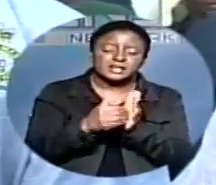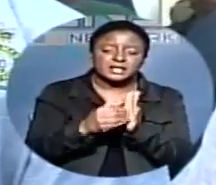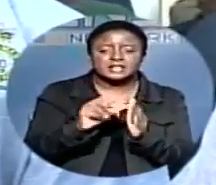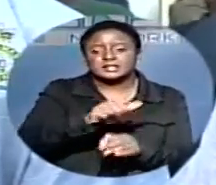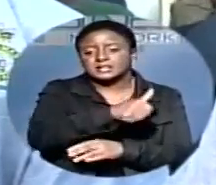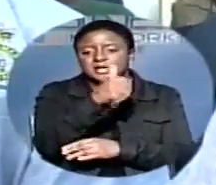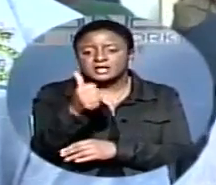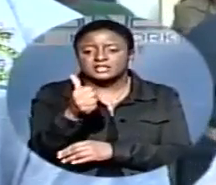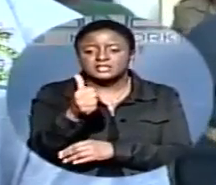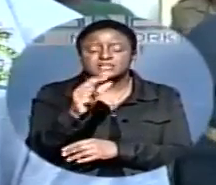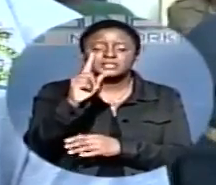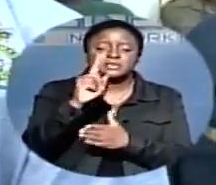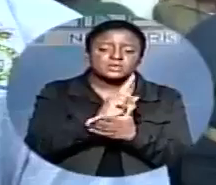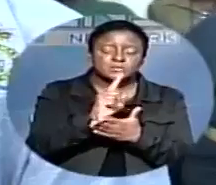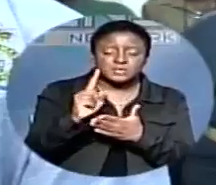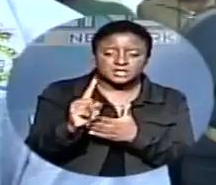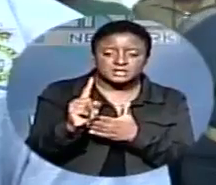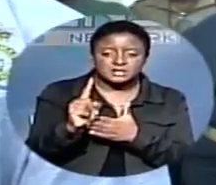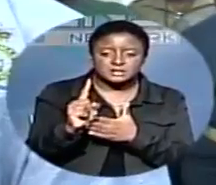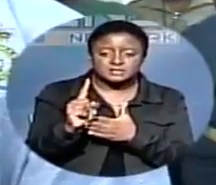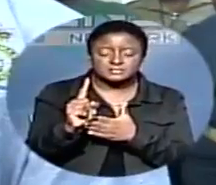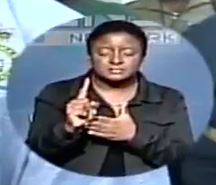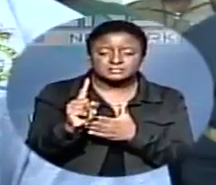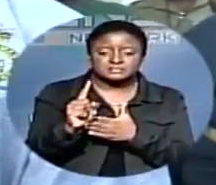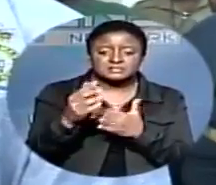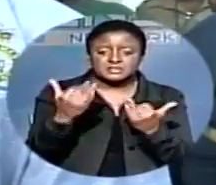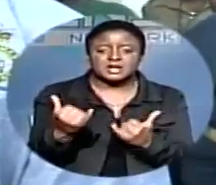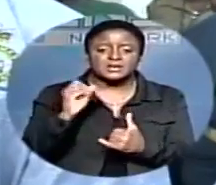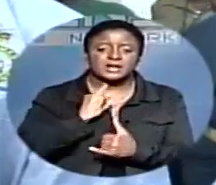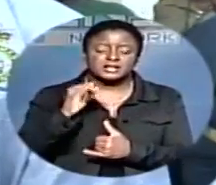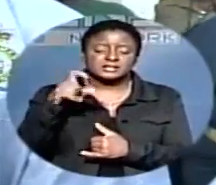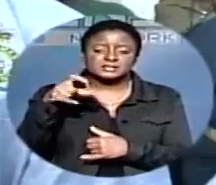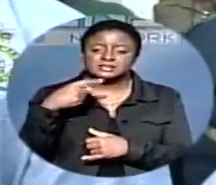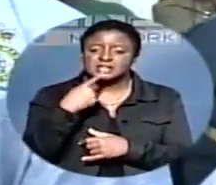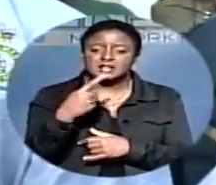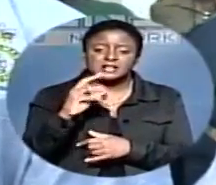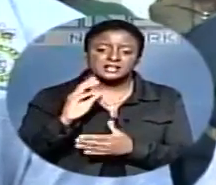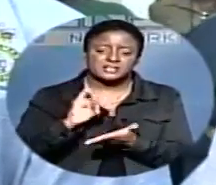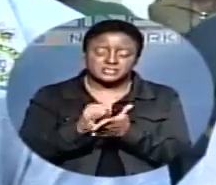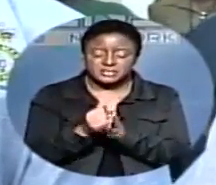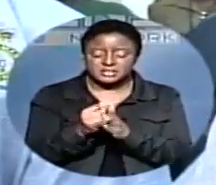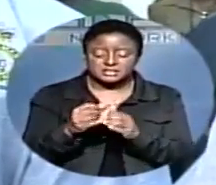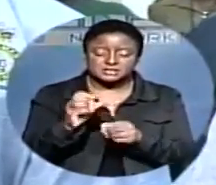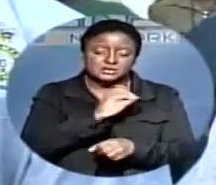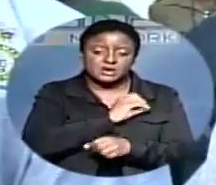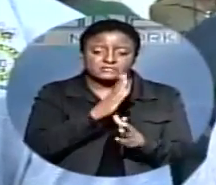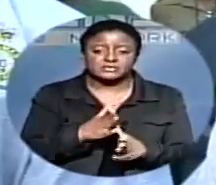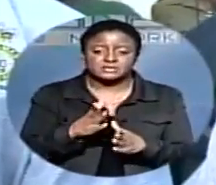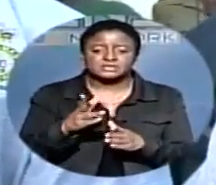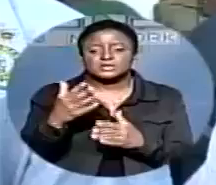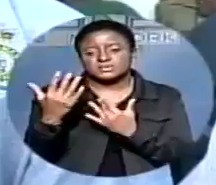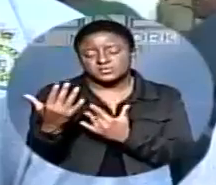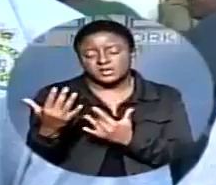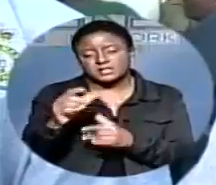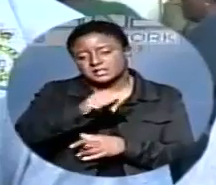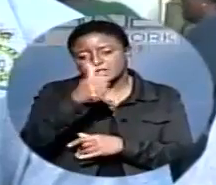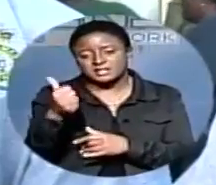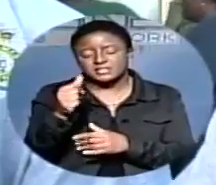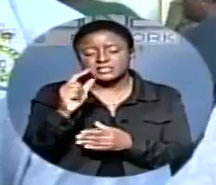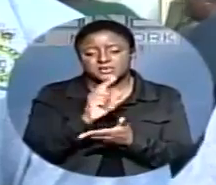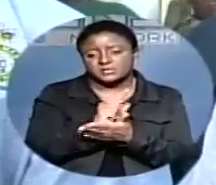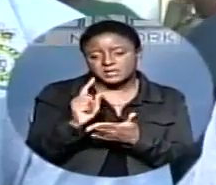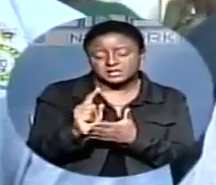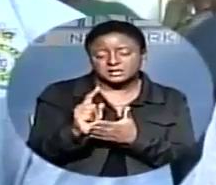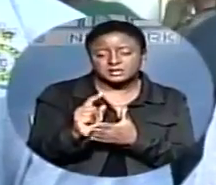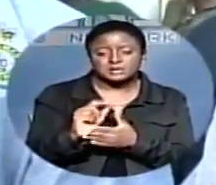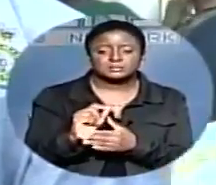2 weeks. And now I have to tell these officers, you have to wait for another week. We already work hard, and what is due to us, we are